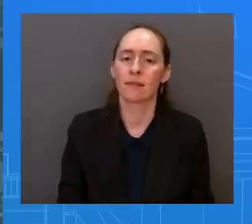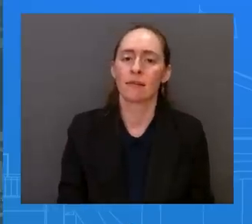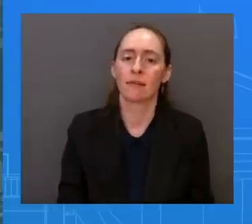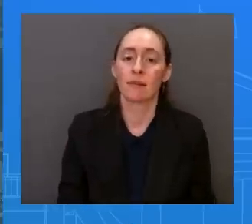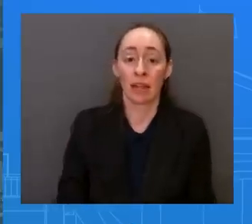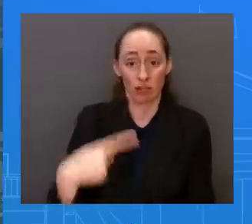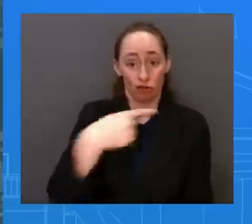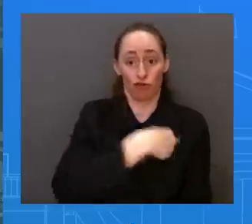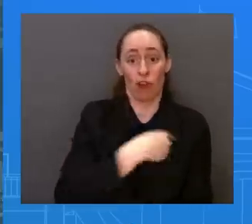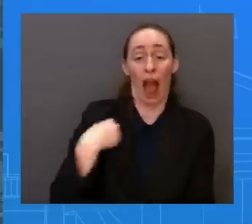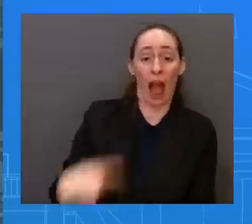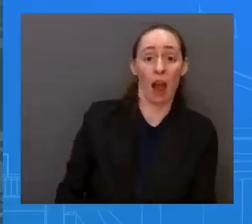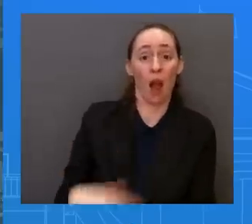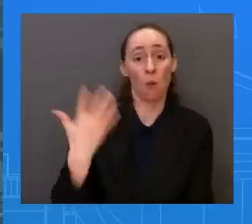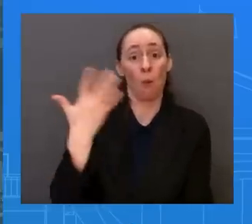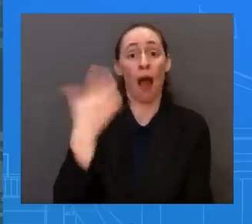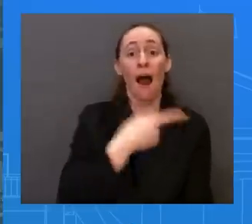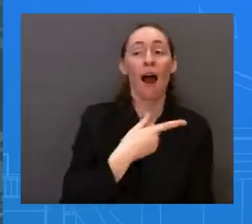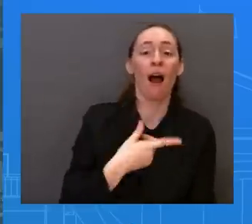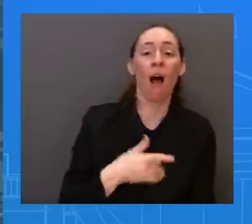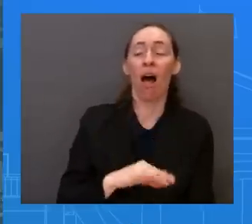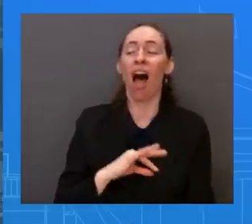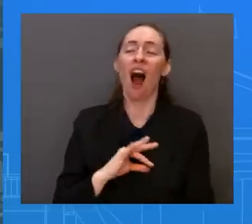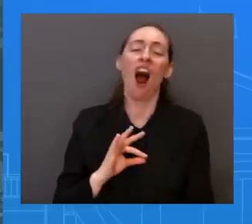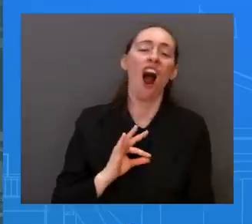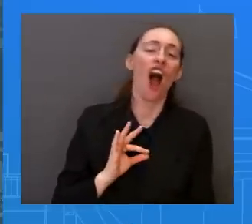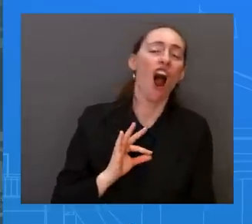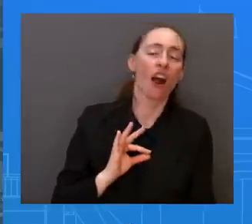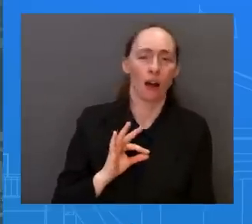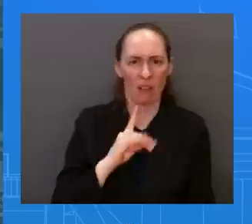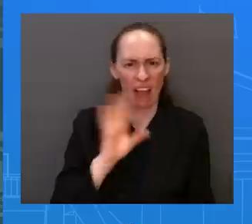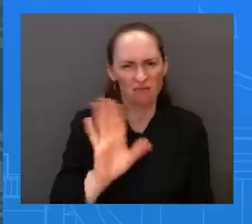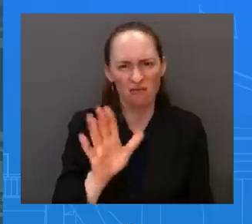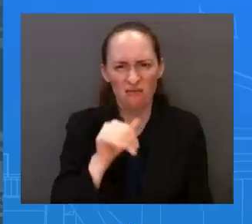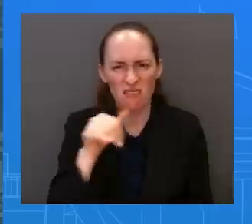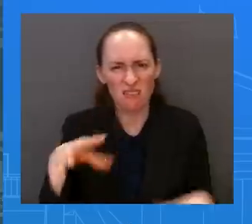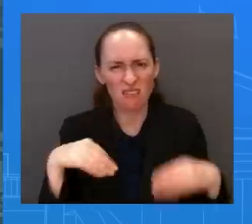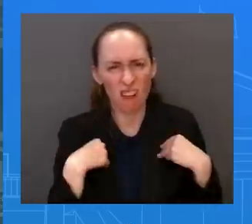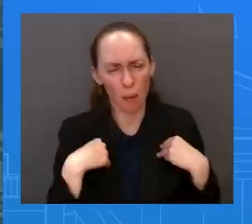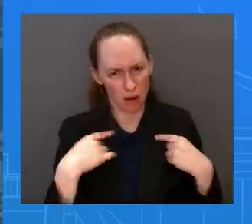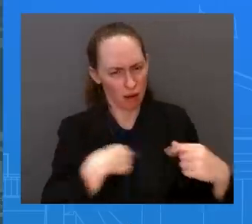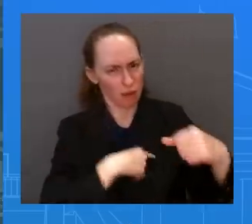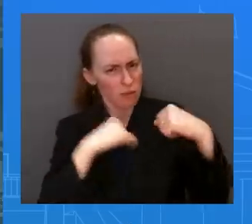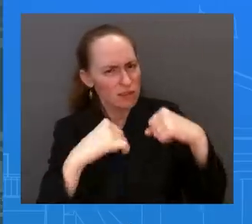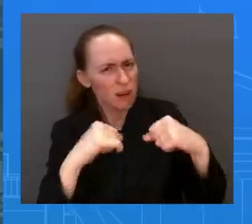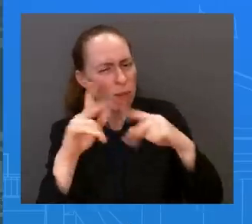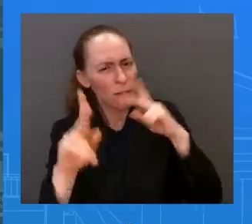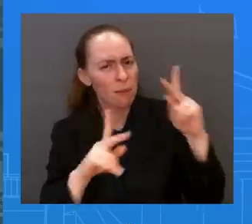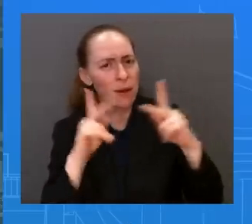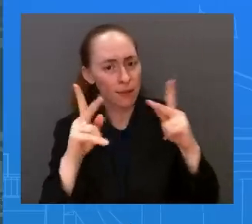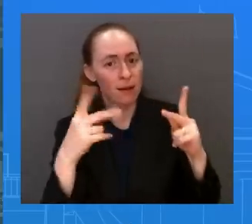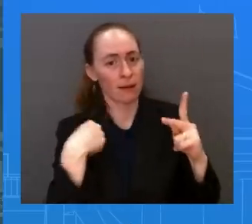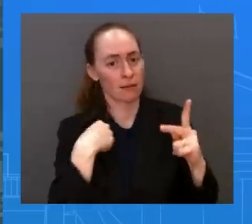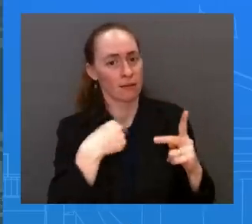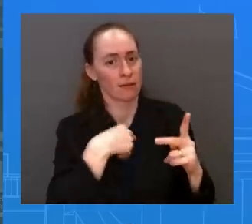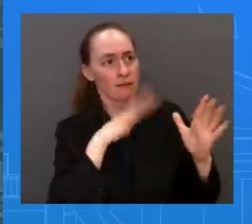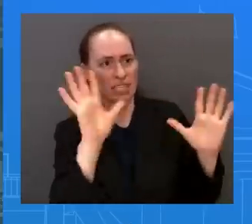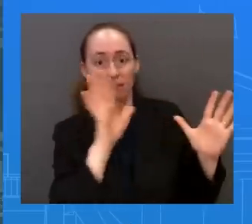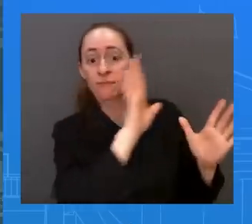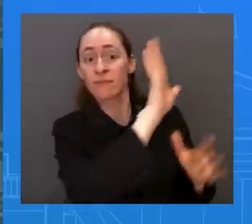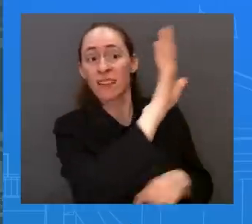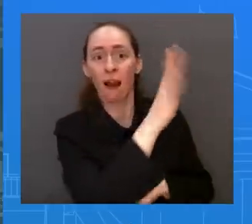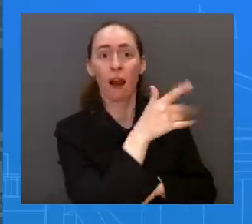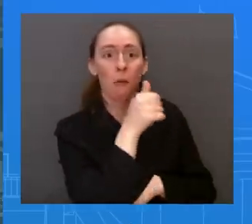protected civilians, and we gained more intel while protecting our own sensitive information. And so I laid that out so you have